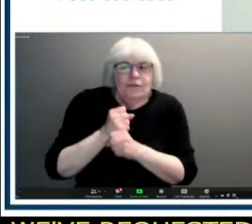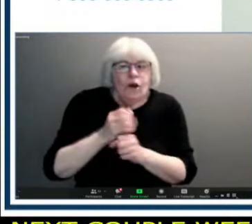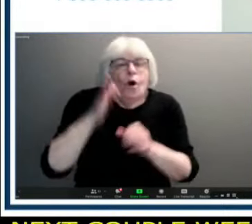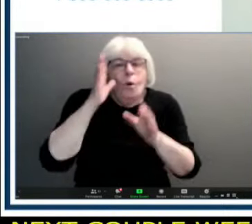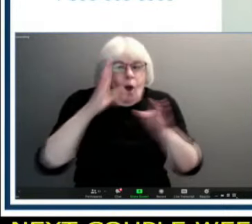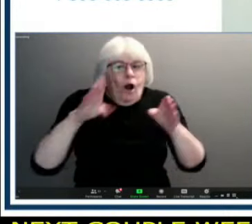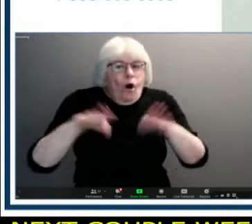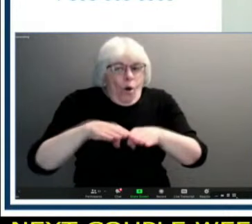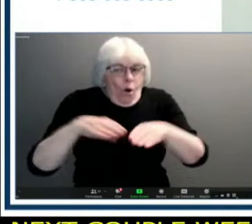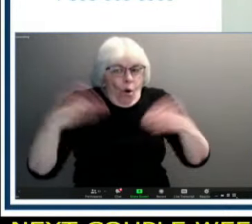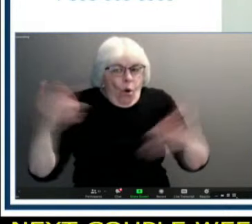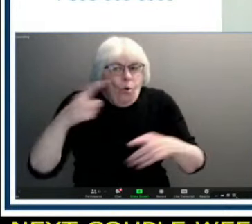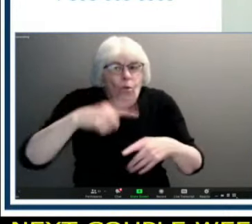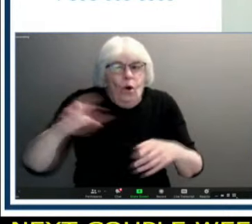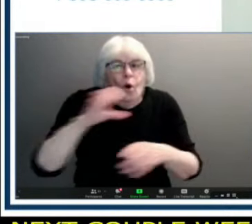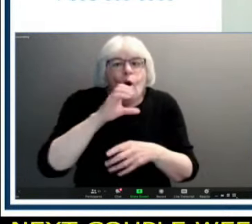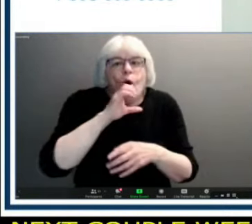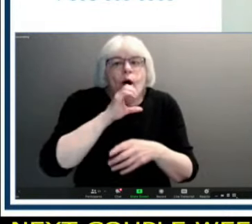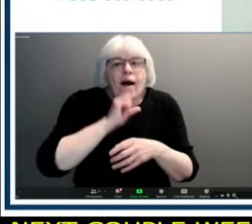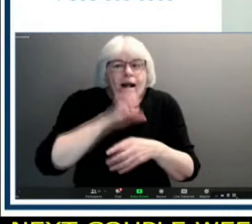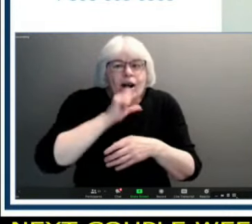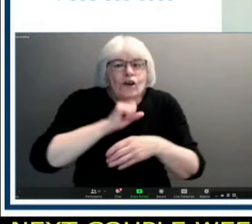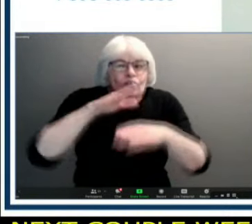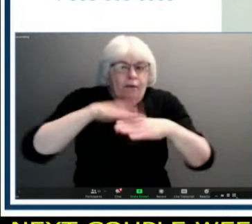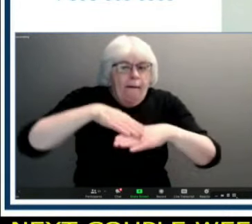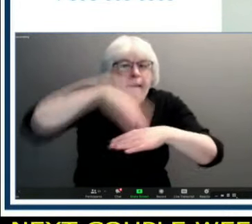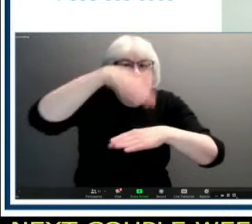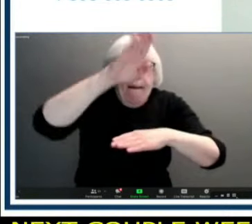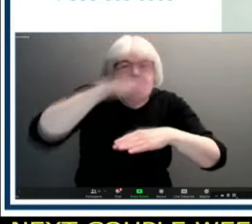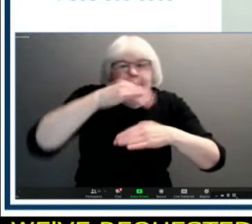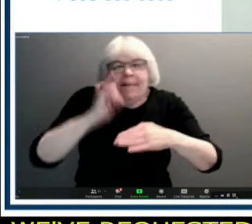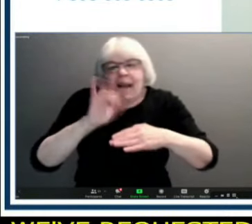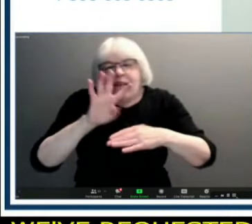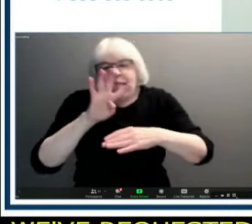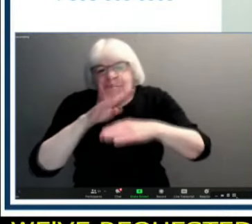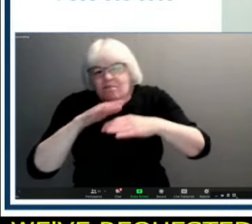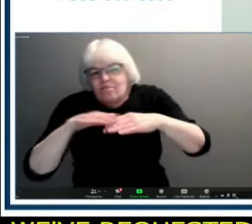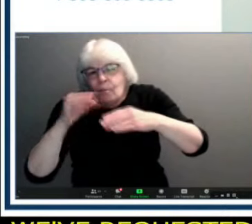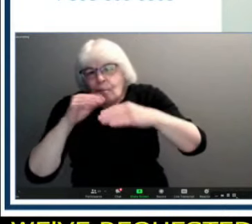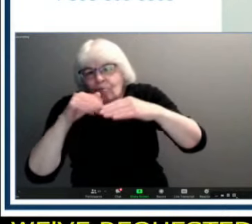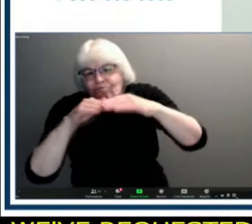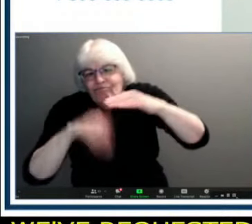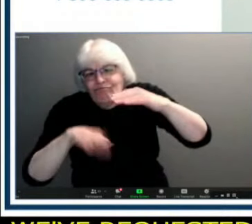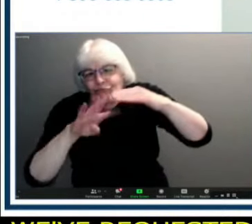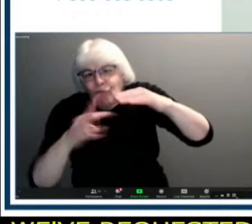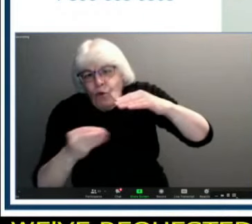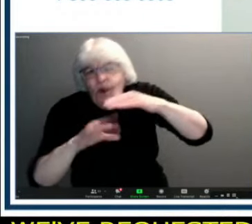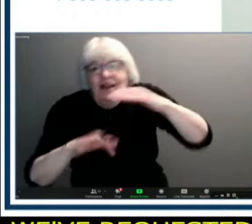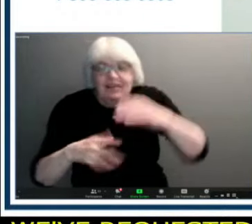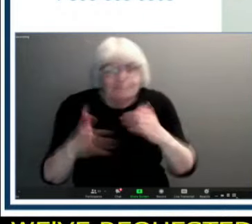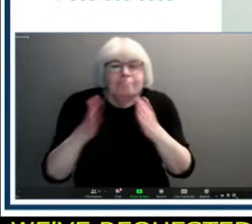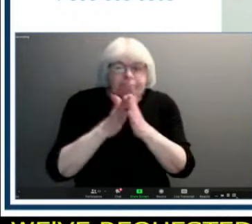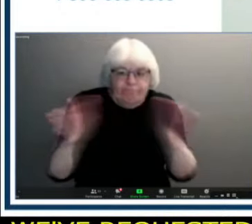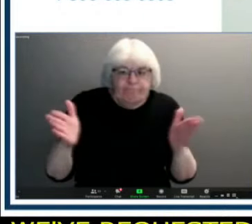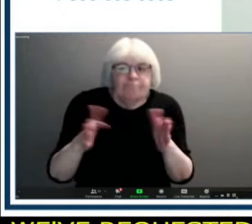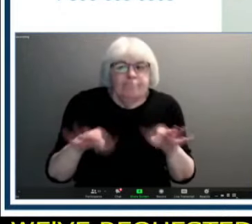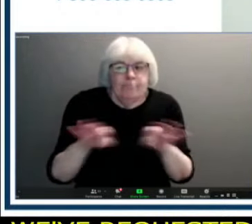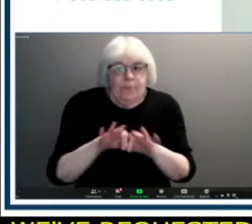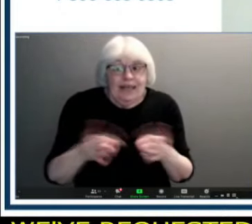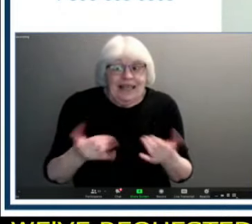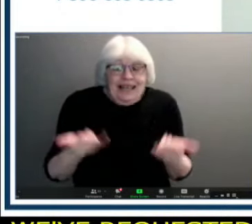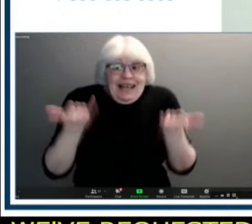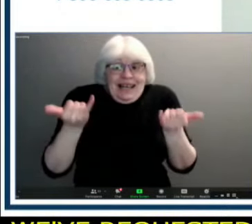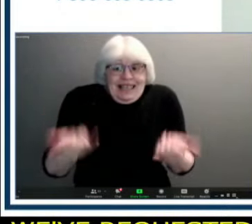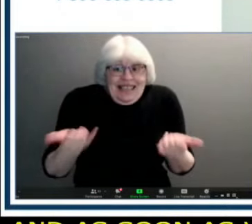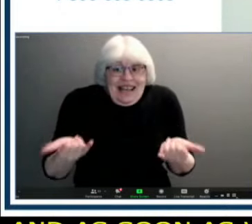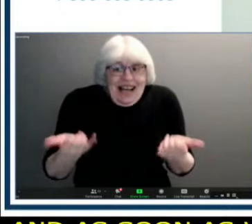NACI eligibility of 6 months. But between today and then, we have to be smart with what we